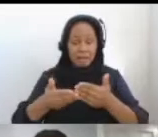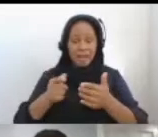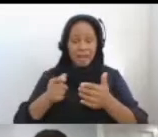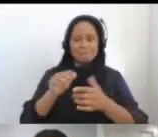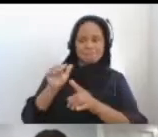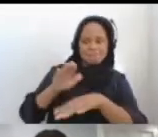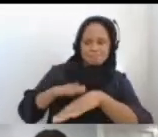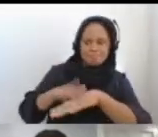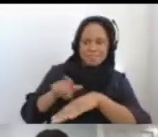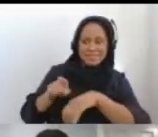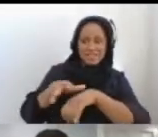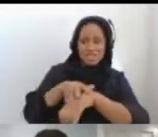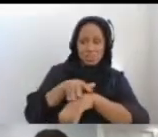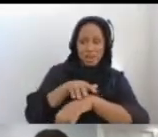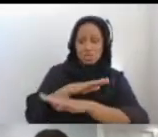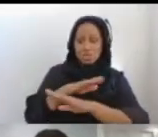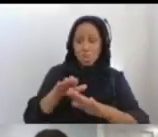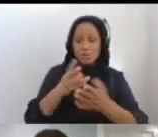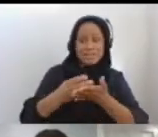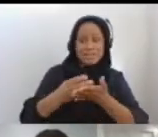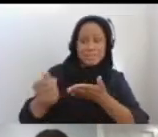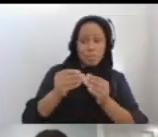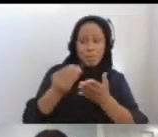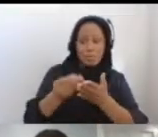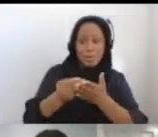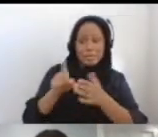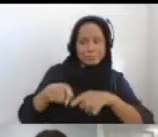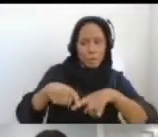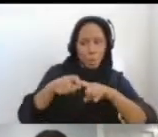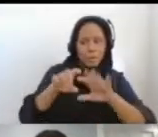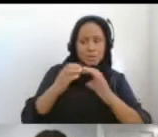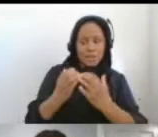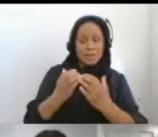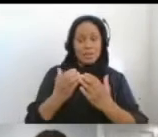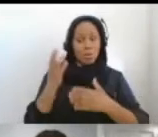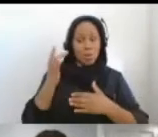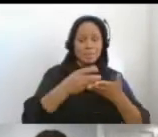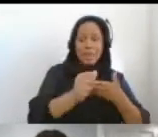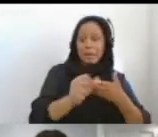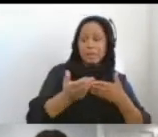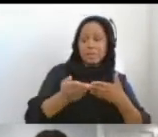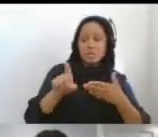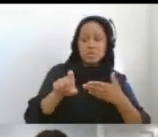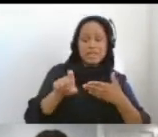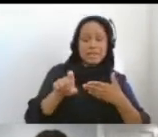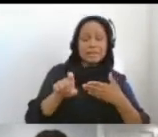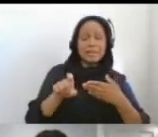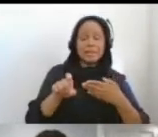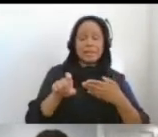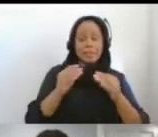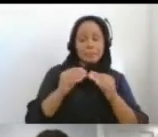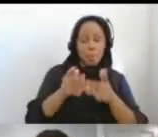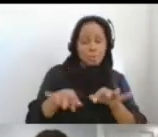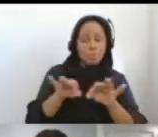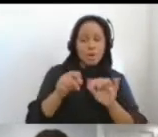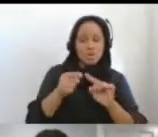slow down here. Maybe, hold off on some of these classes so you can pay for some of these other things that you need that are a little more pressing to